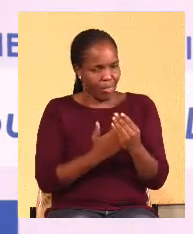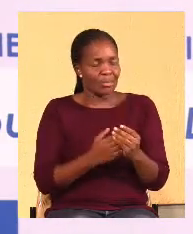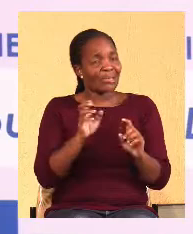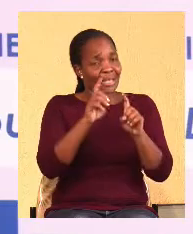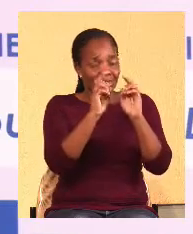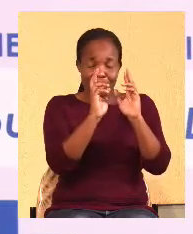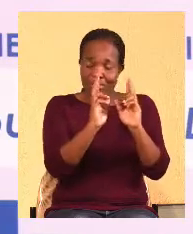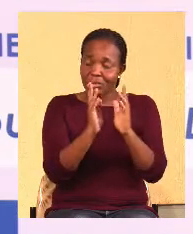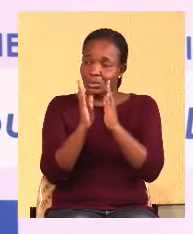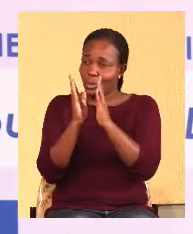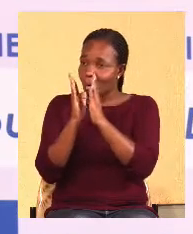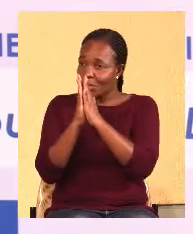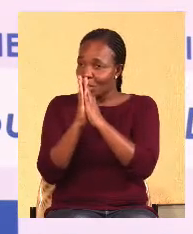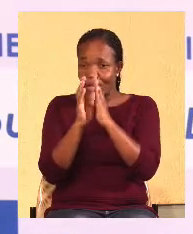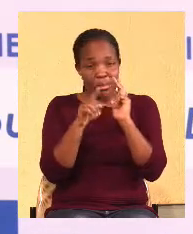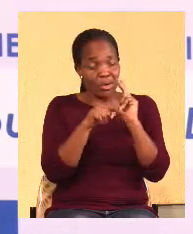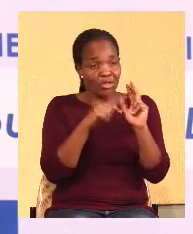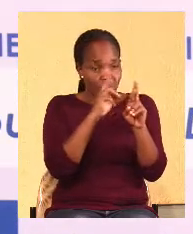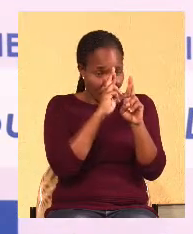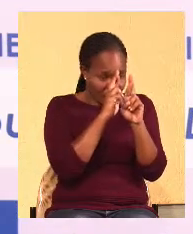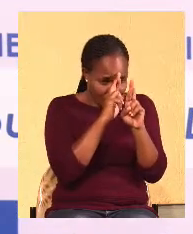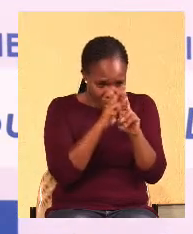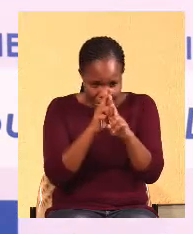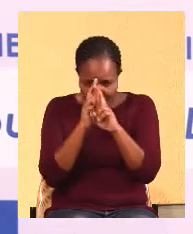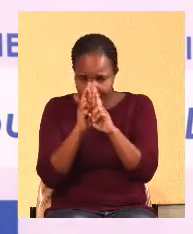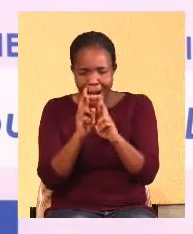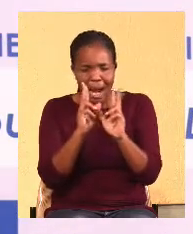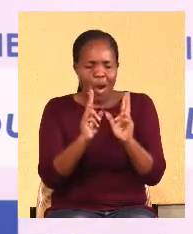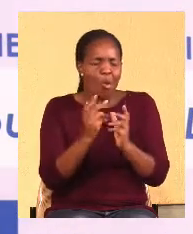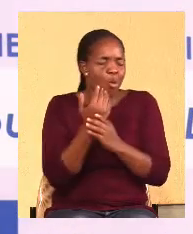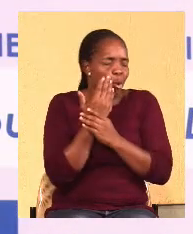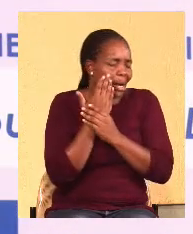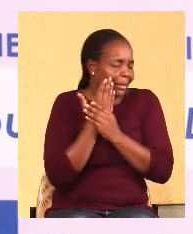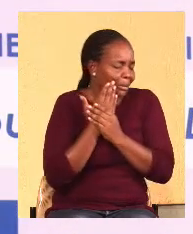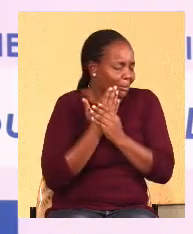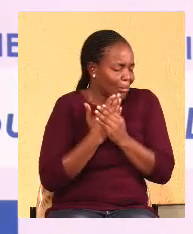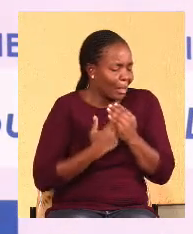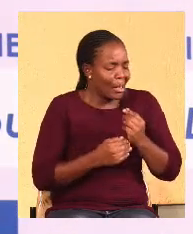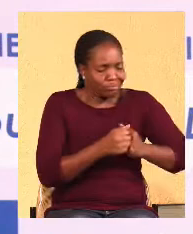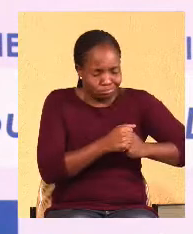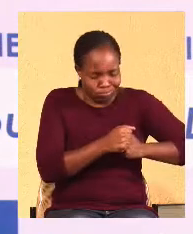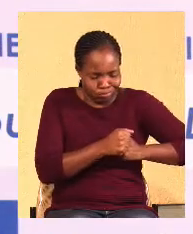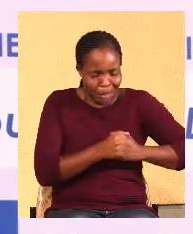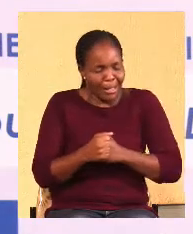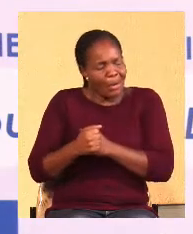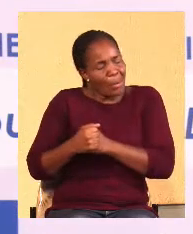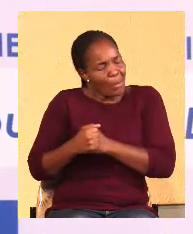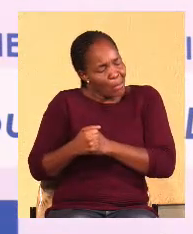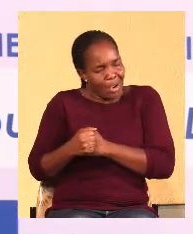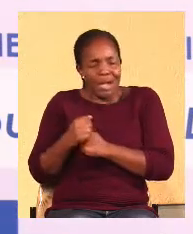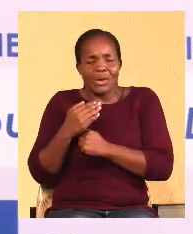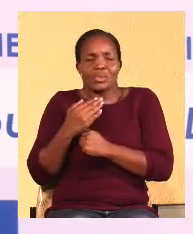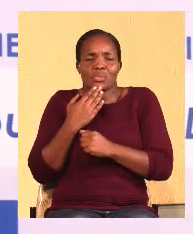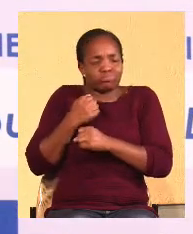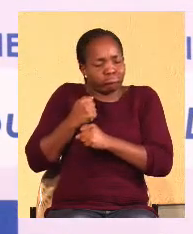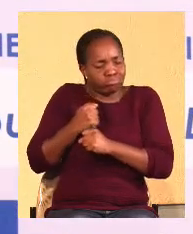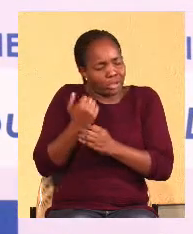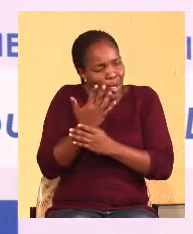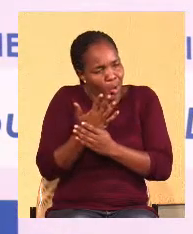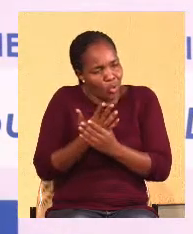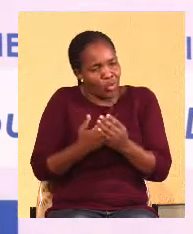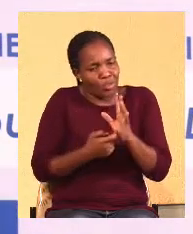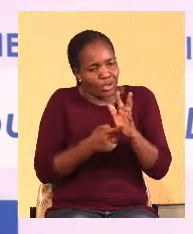seniors, our beautiful seniors, Tate Nkulu, Mekulu of the nation, many of whom reached